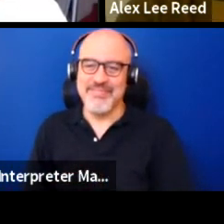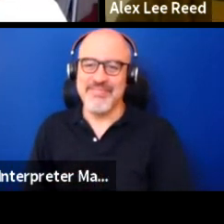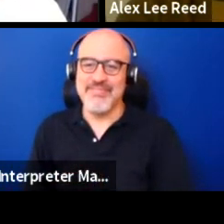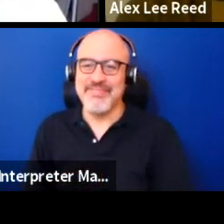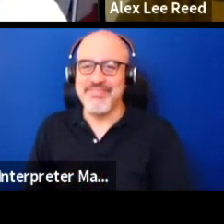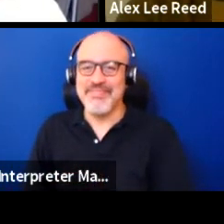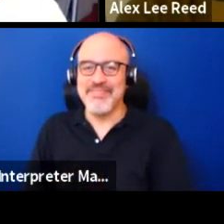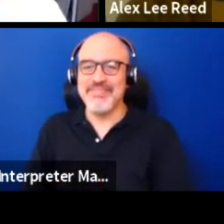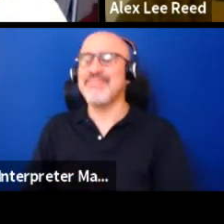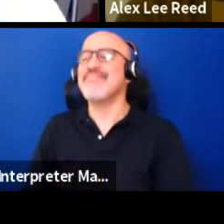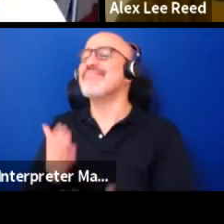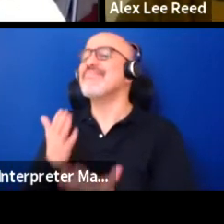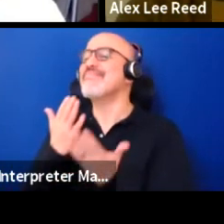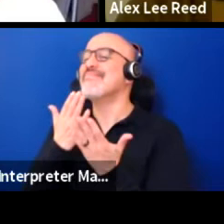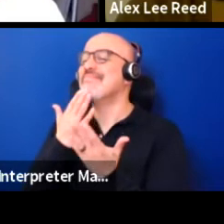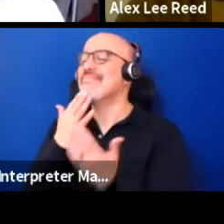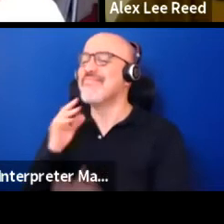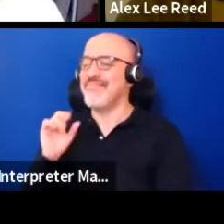Thanks, Shanice.